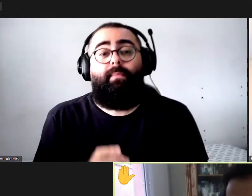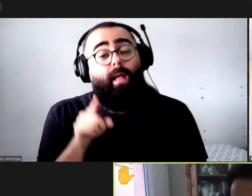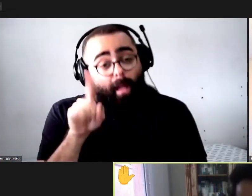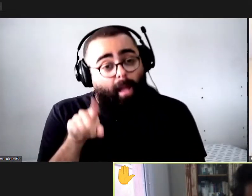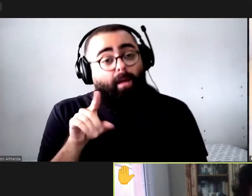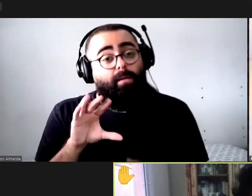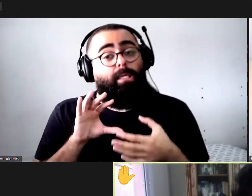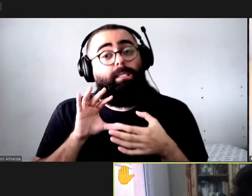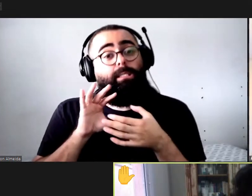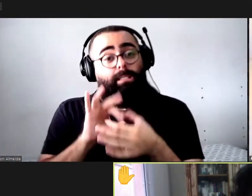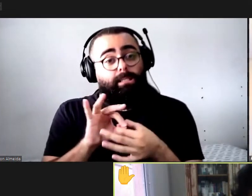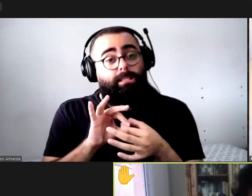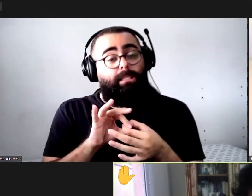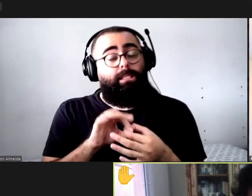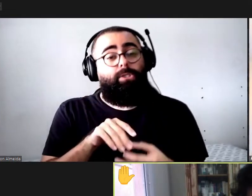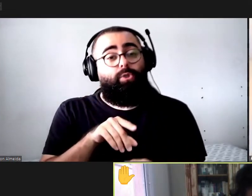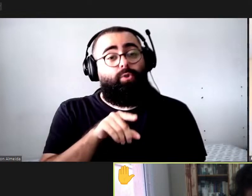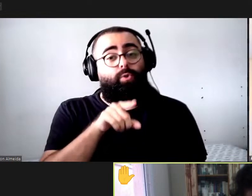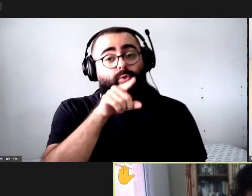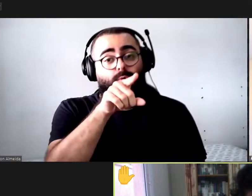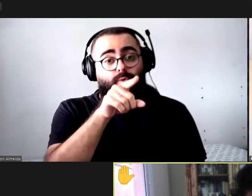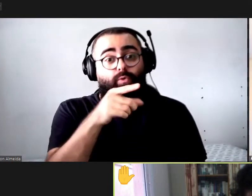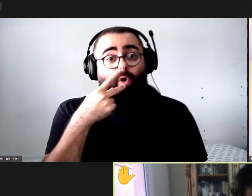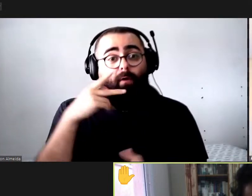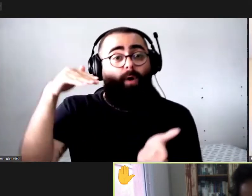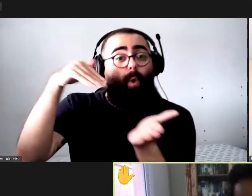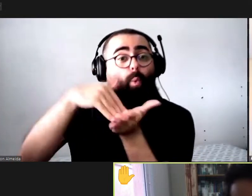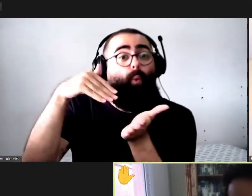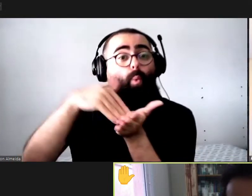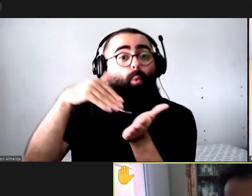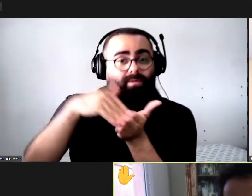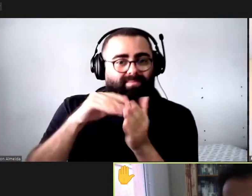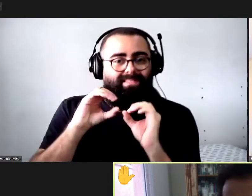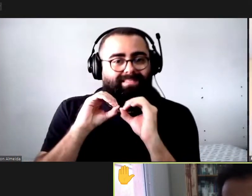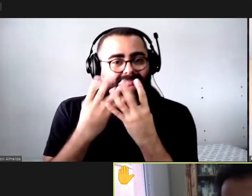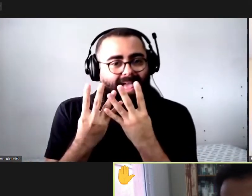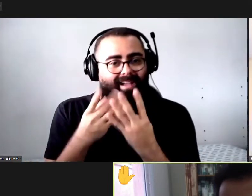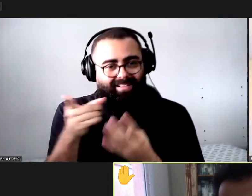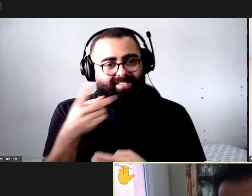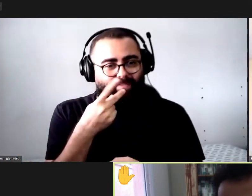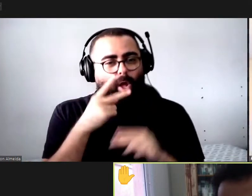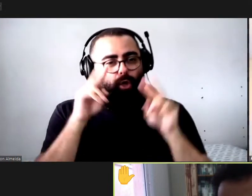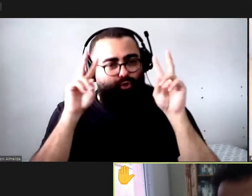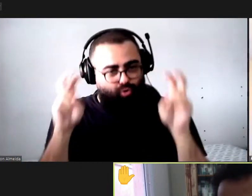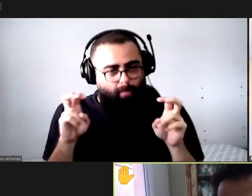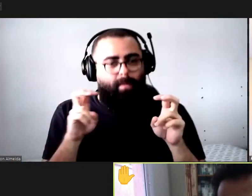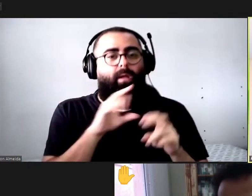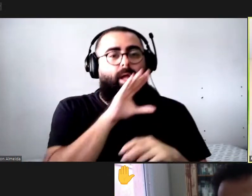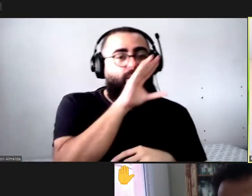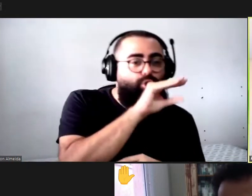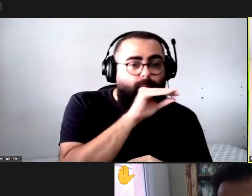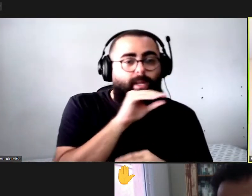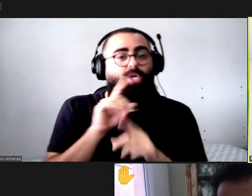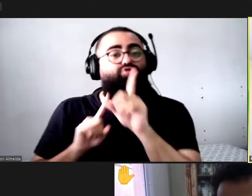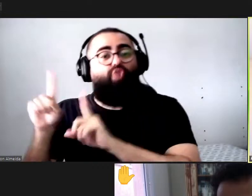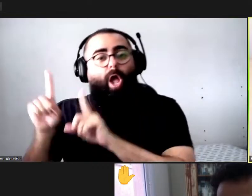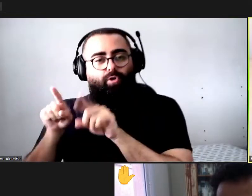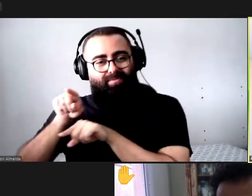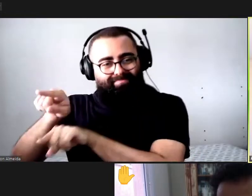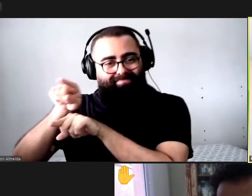your final slide on with the data on speech and gestures.